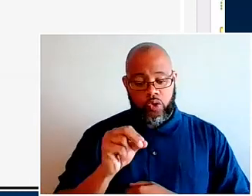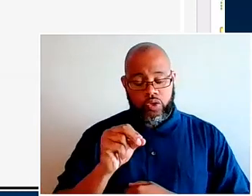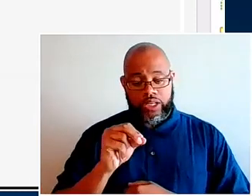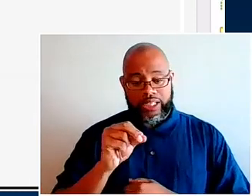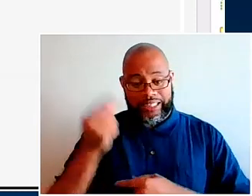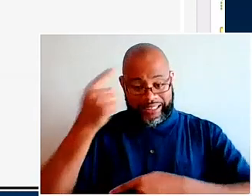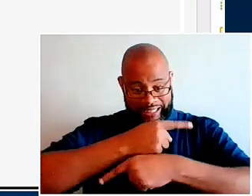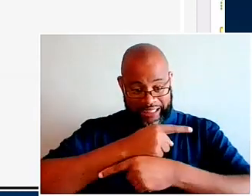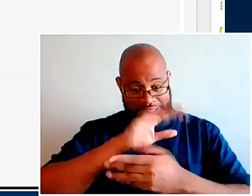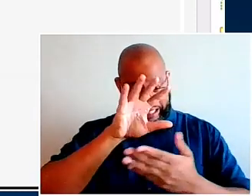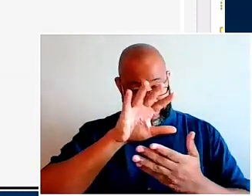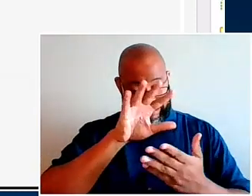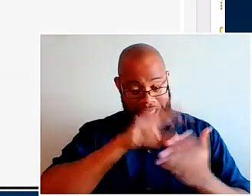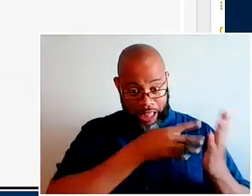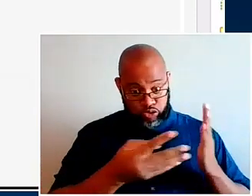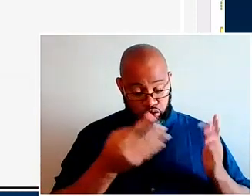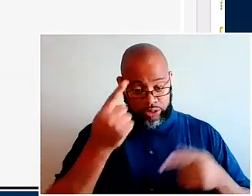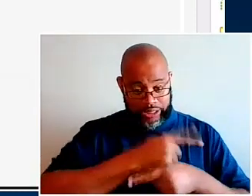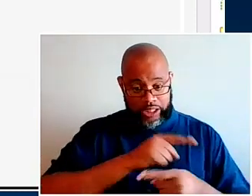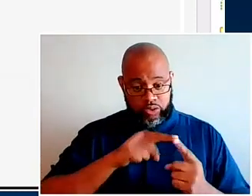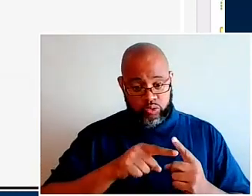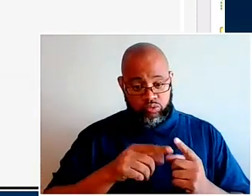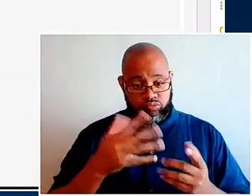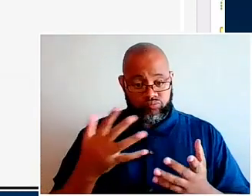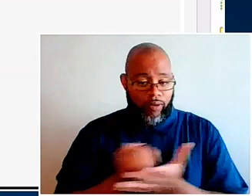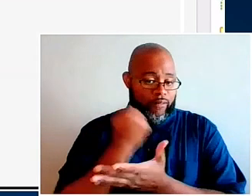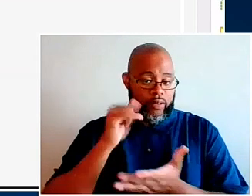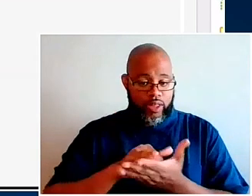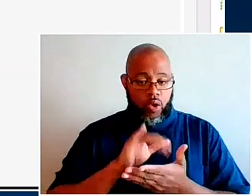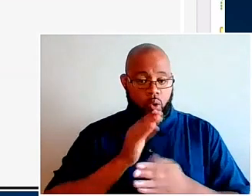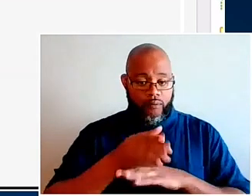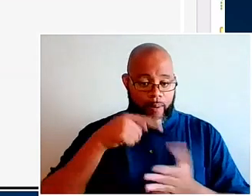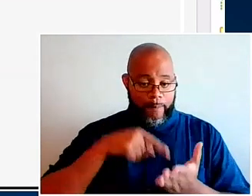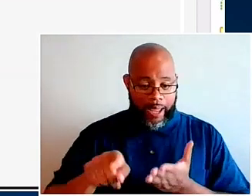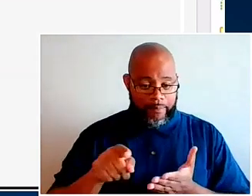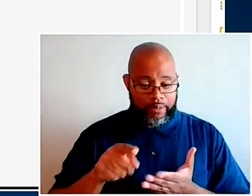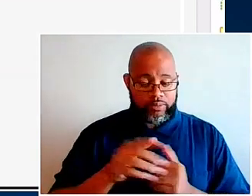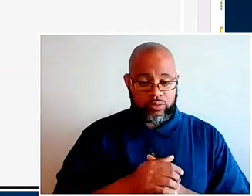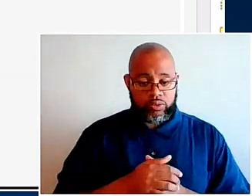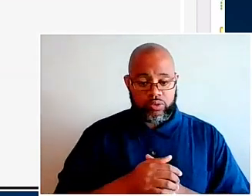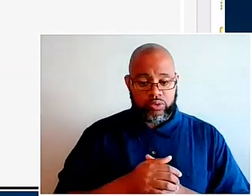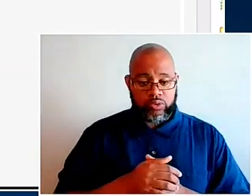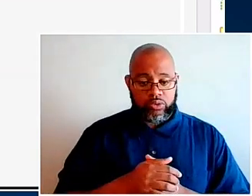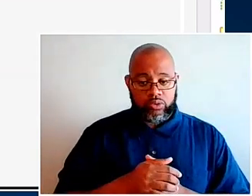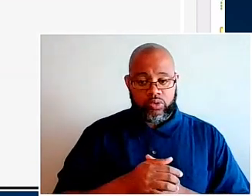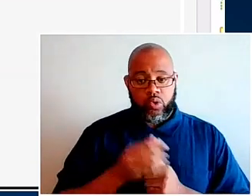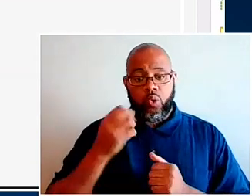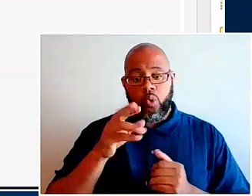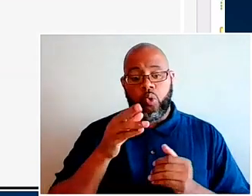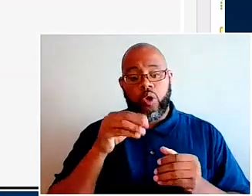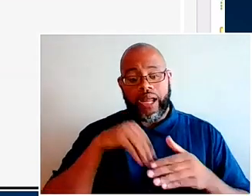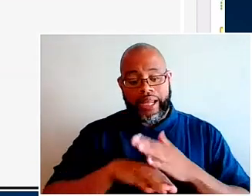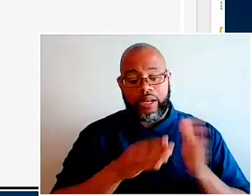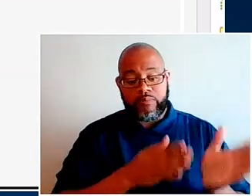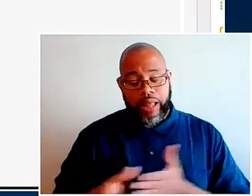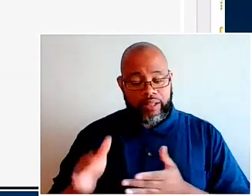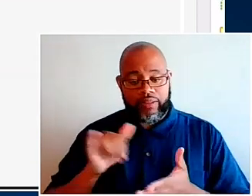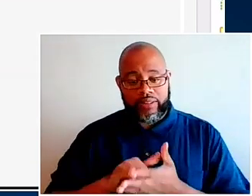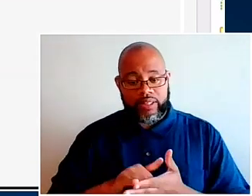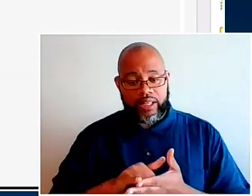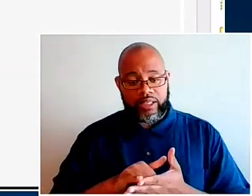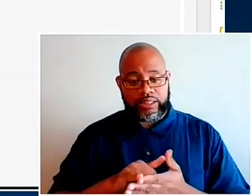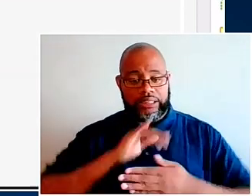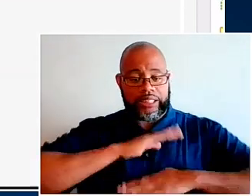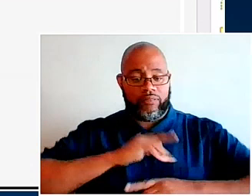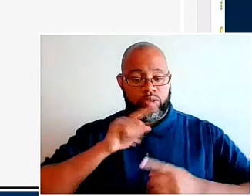from the date the notice was sent to recover the overpayment in full or enter into a repayment arrangement with the student that is satisfactory